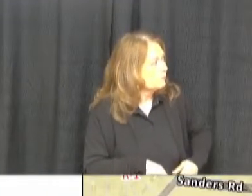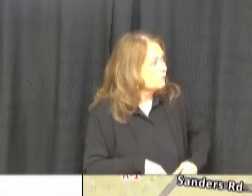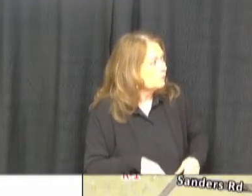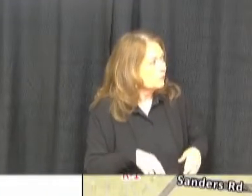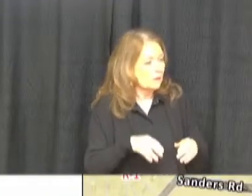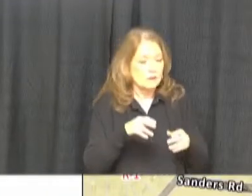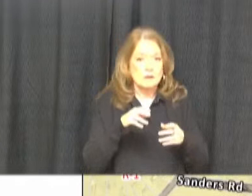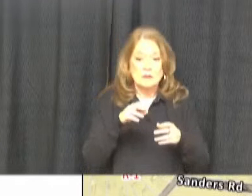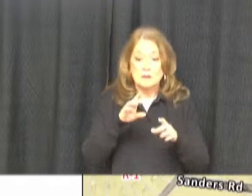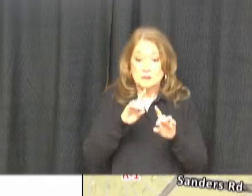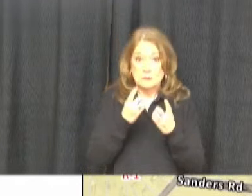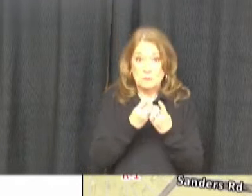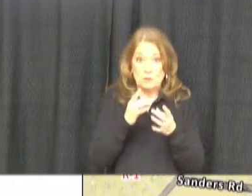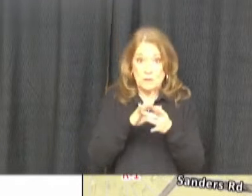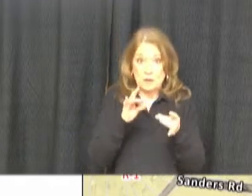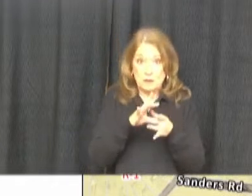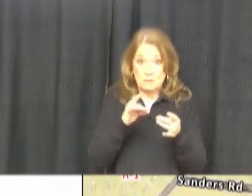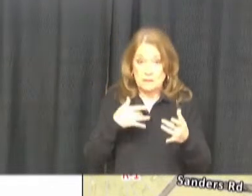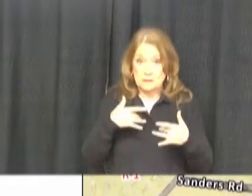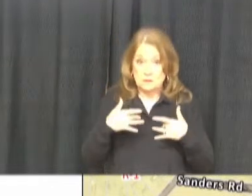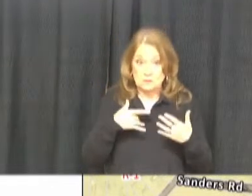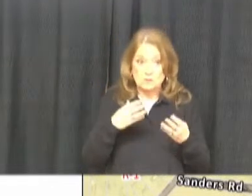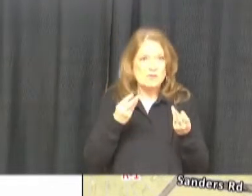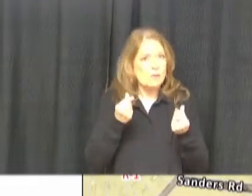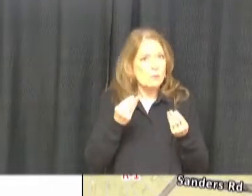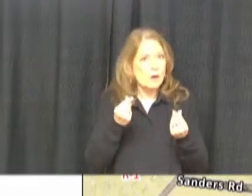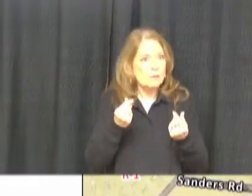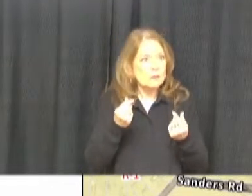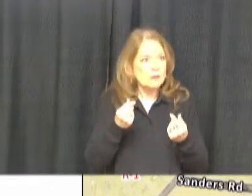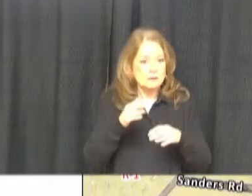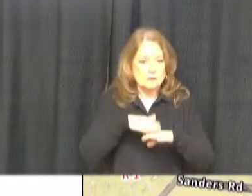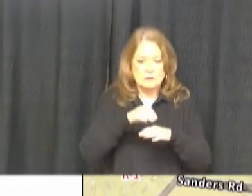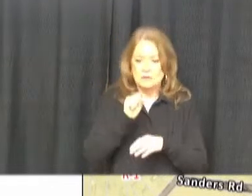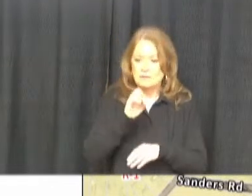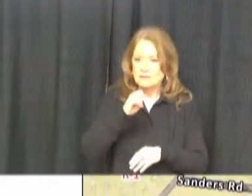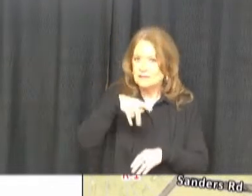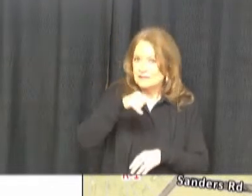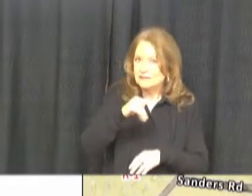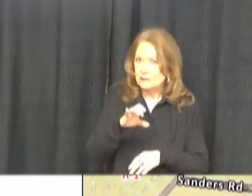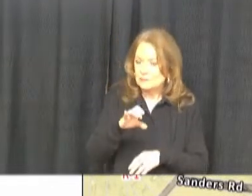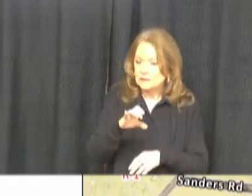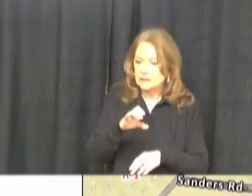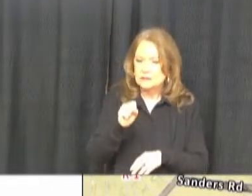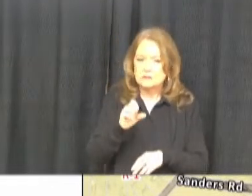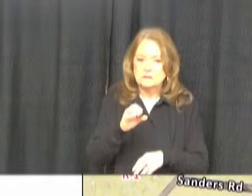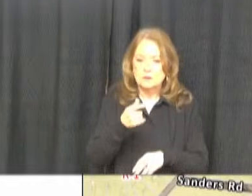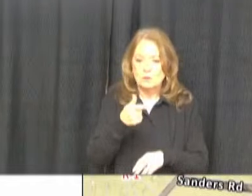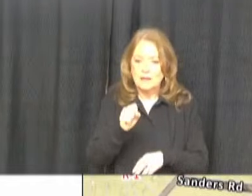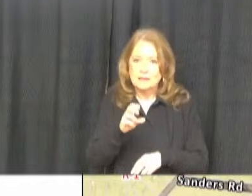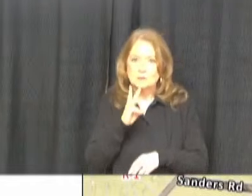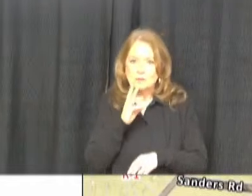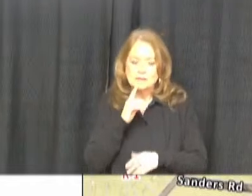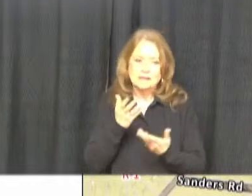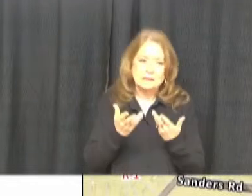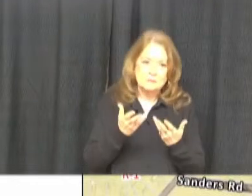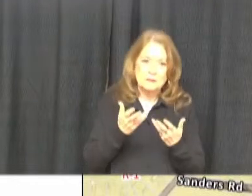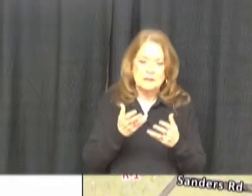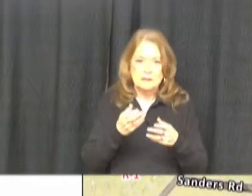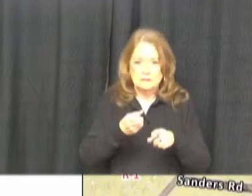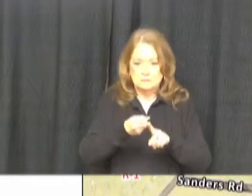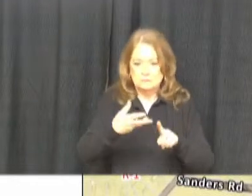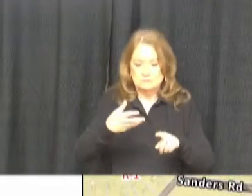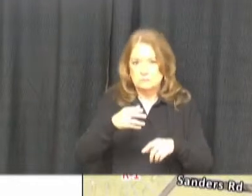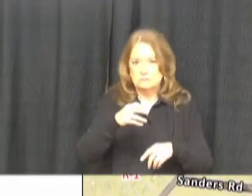department comments and concerns. The property is currently on septic, so the gas and water said possible sewer main extension would